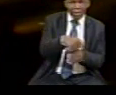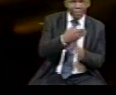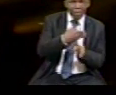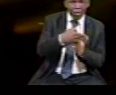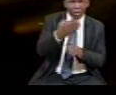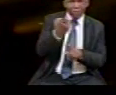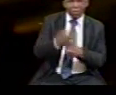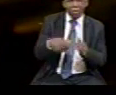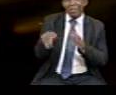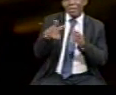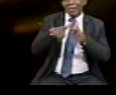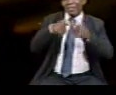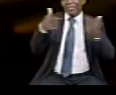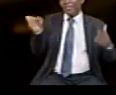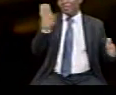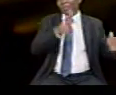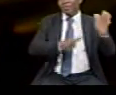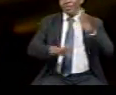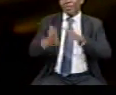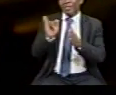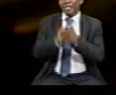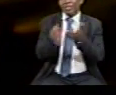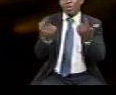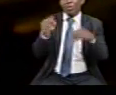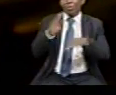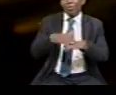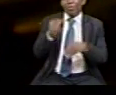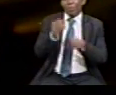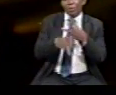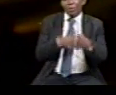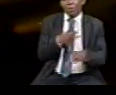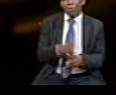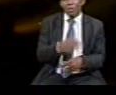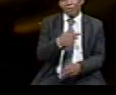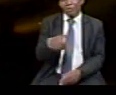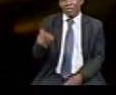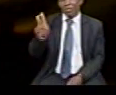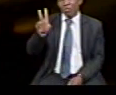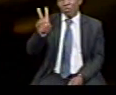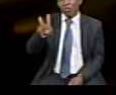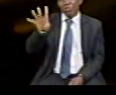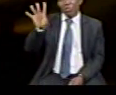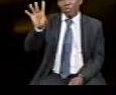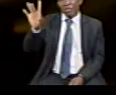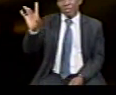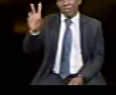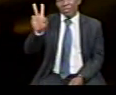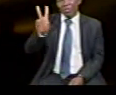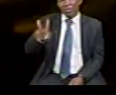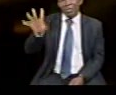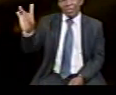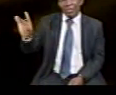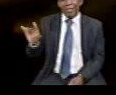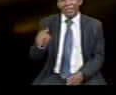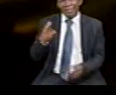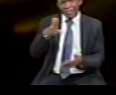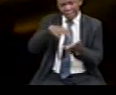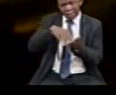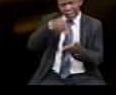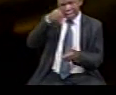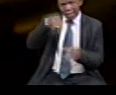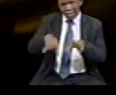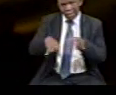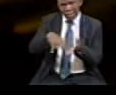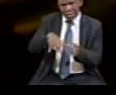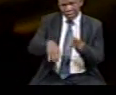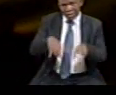is coming upon the world. Verse 28, now learn a parable of the fig tree. When her branch